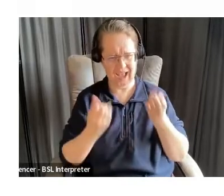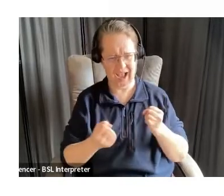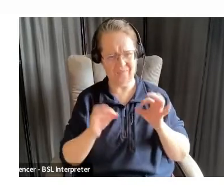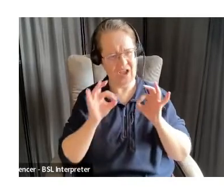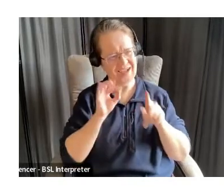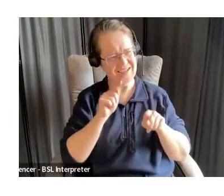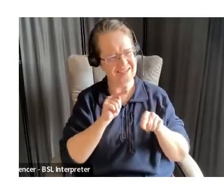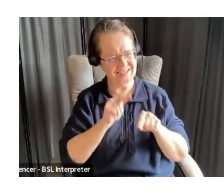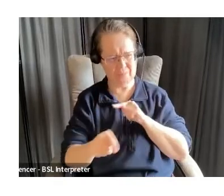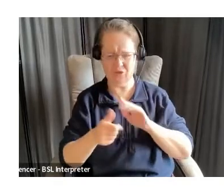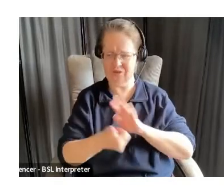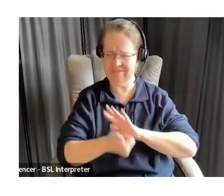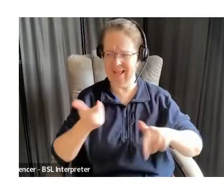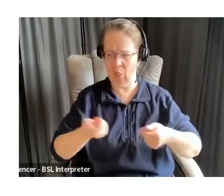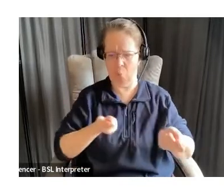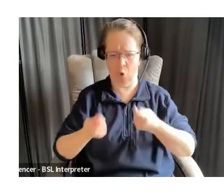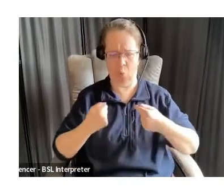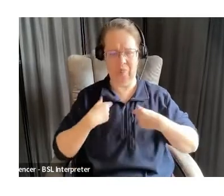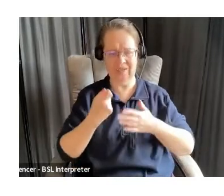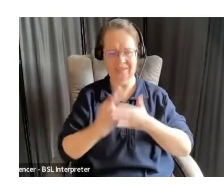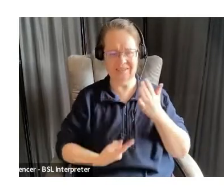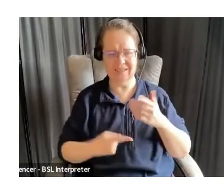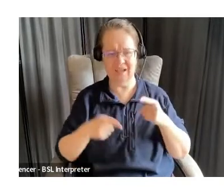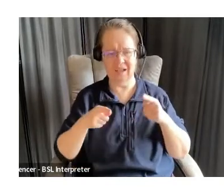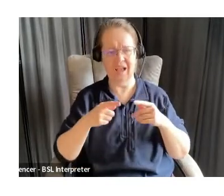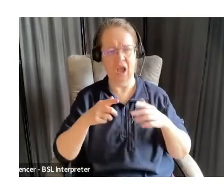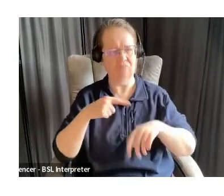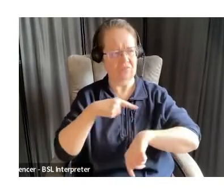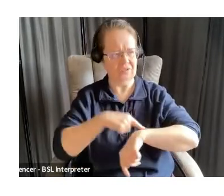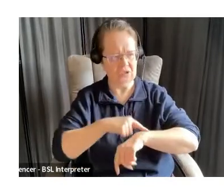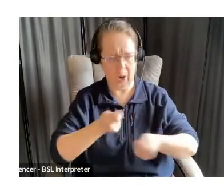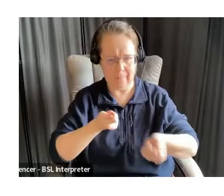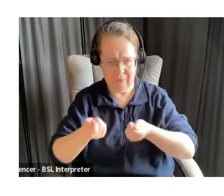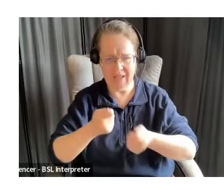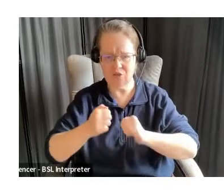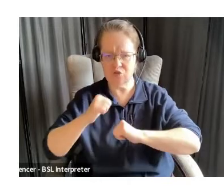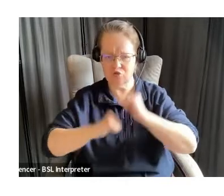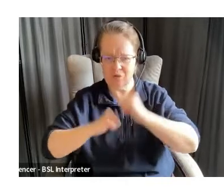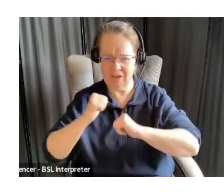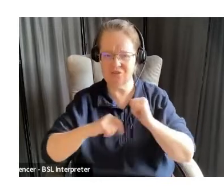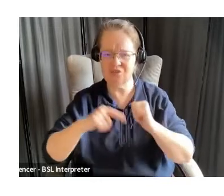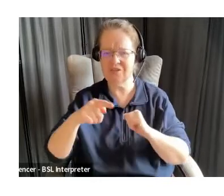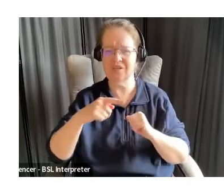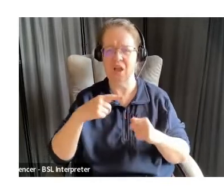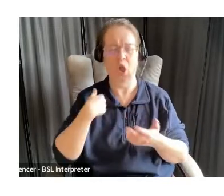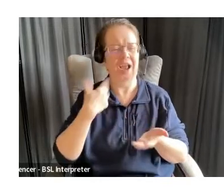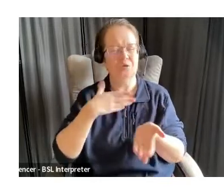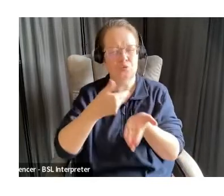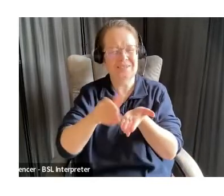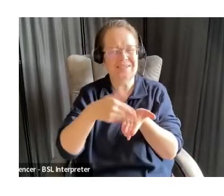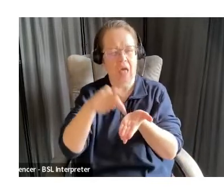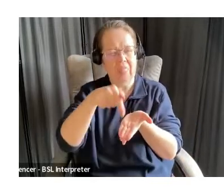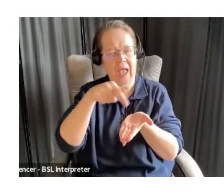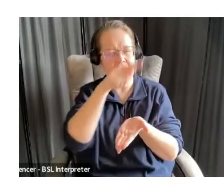cope with their disability. This involves really good time management and structure/rules. Just sell it to the interview. That's